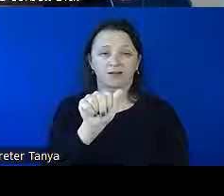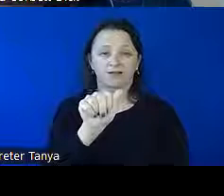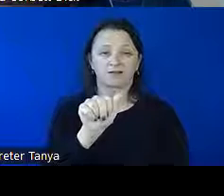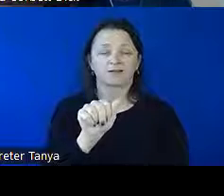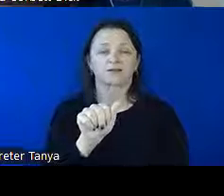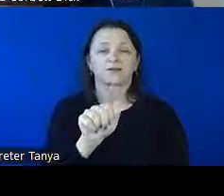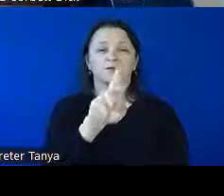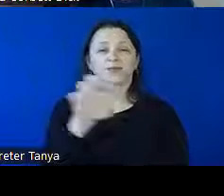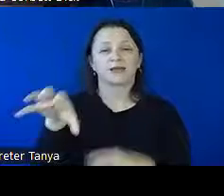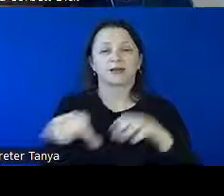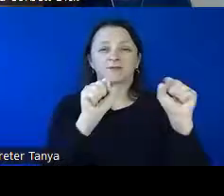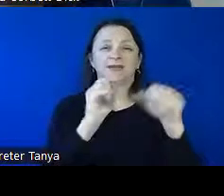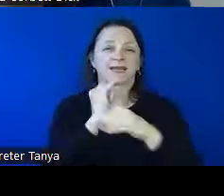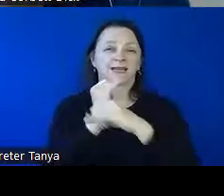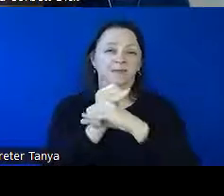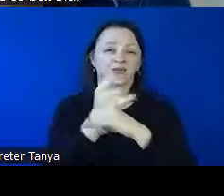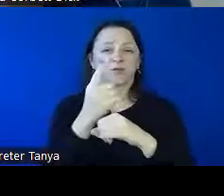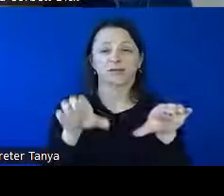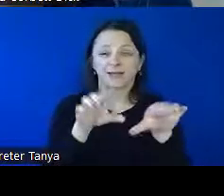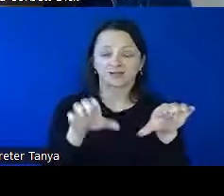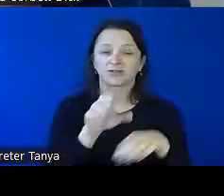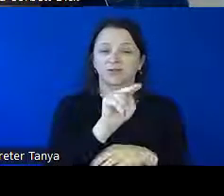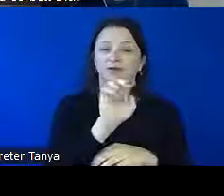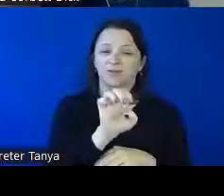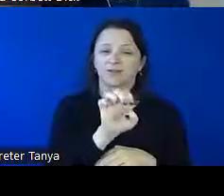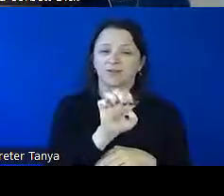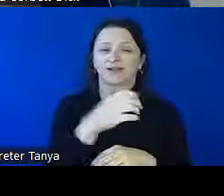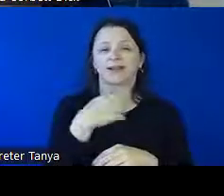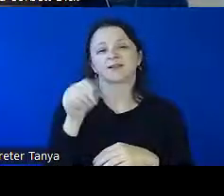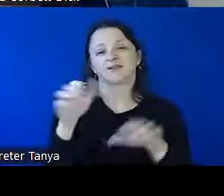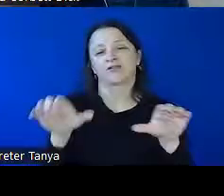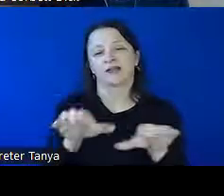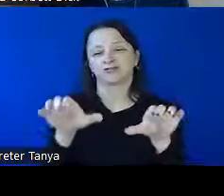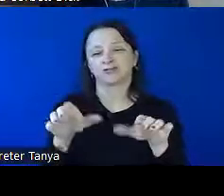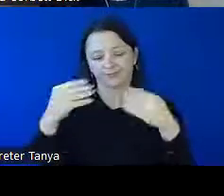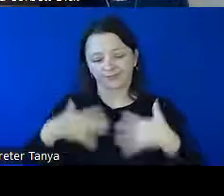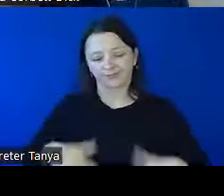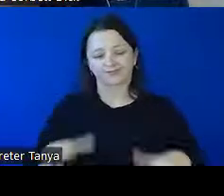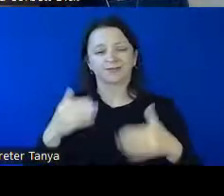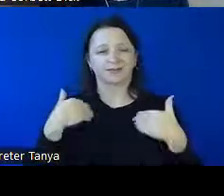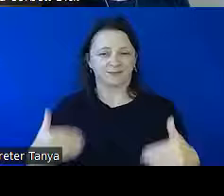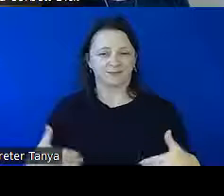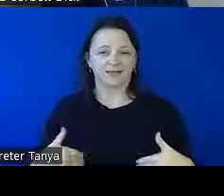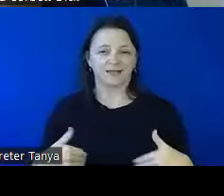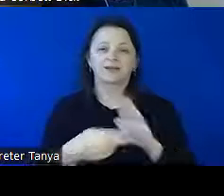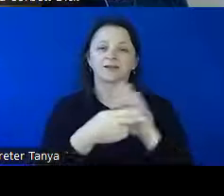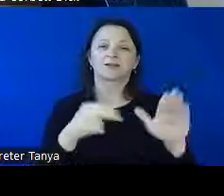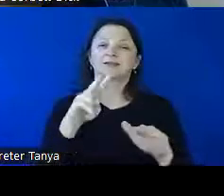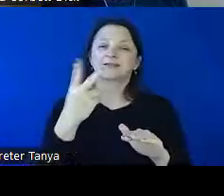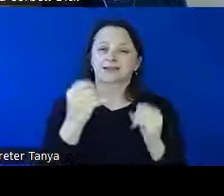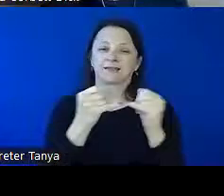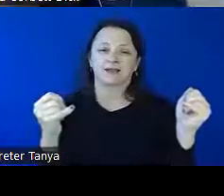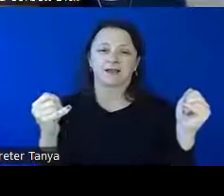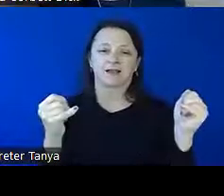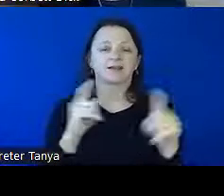Again, one of its actions is norepinephrine. It has other actions in the body. It's considered second line, but